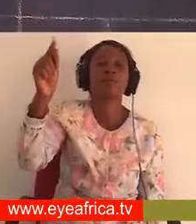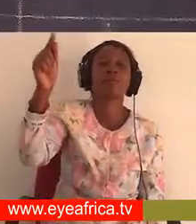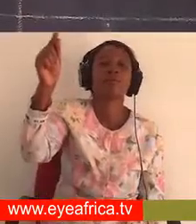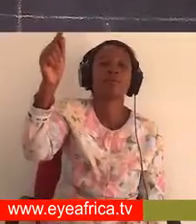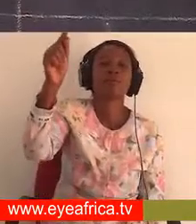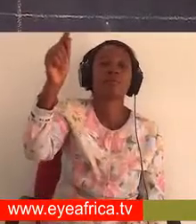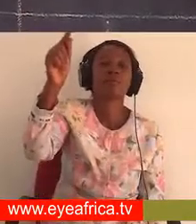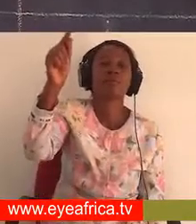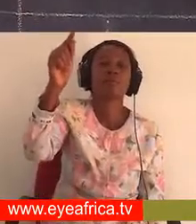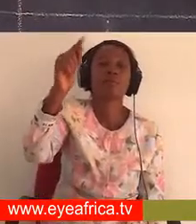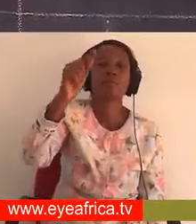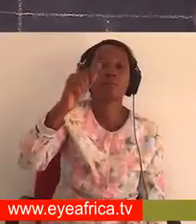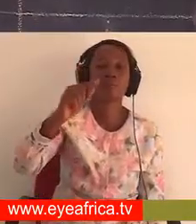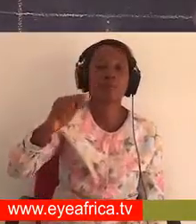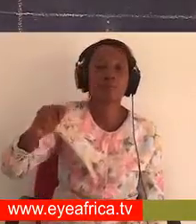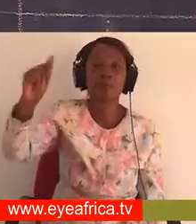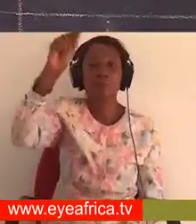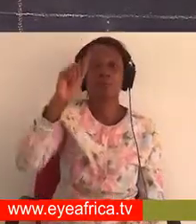Around.